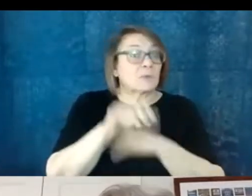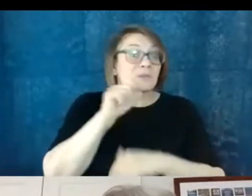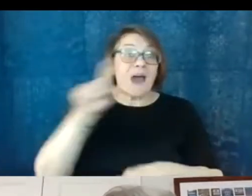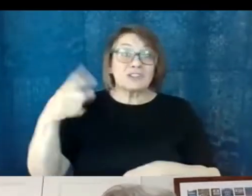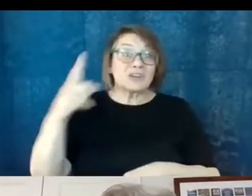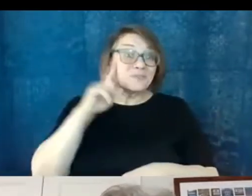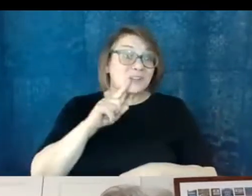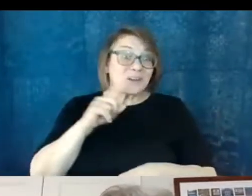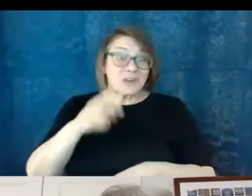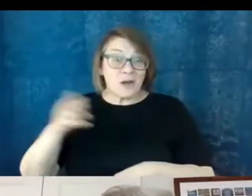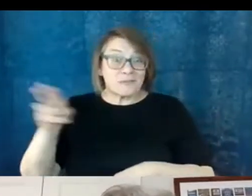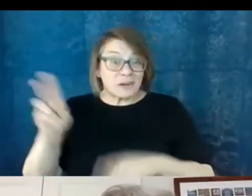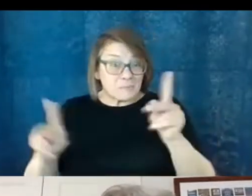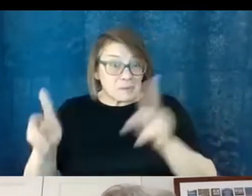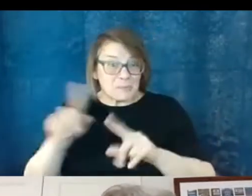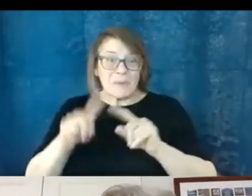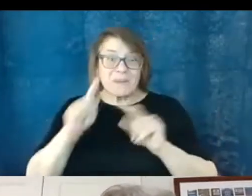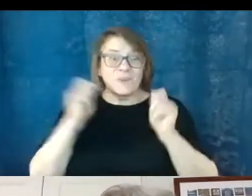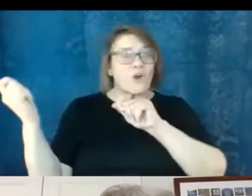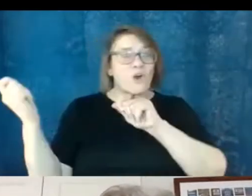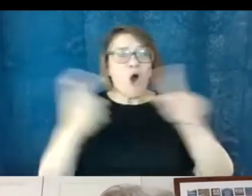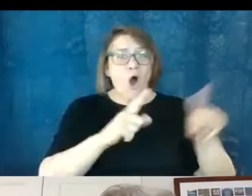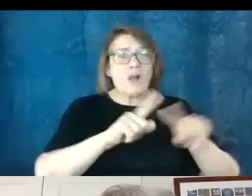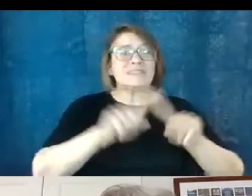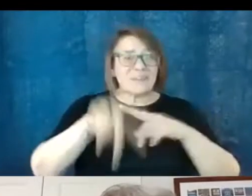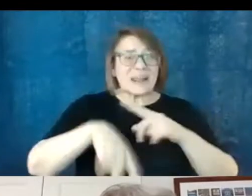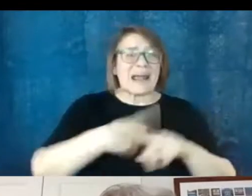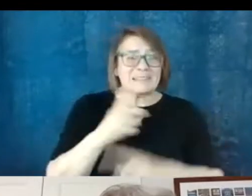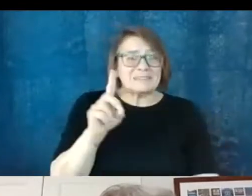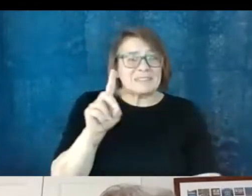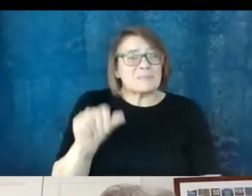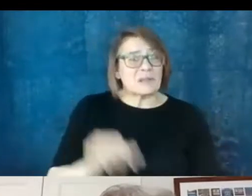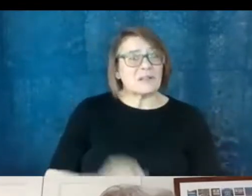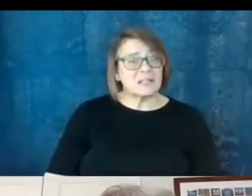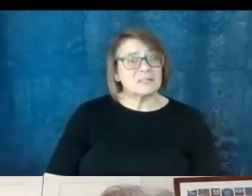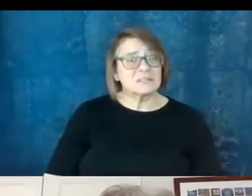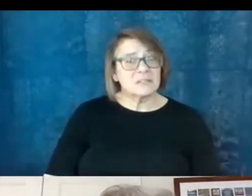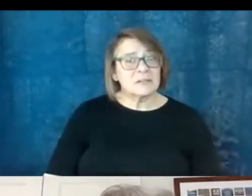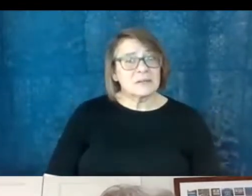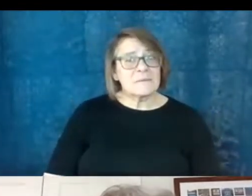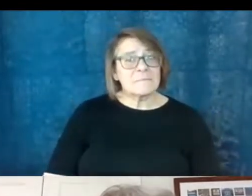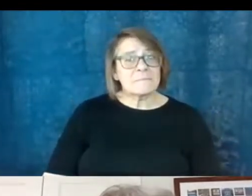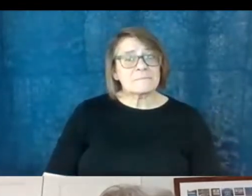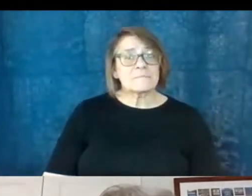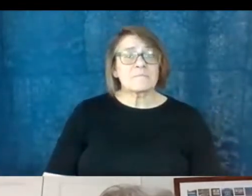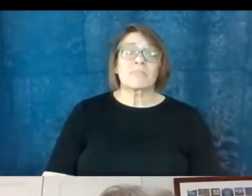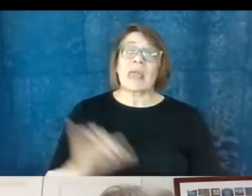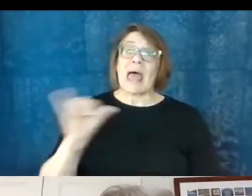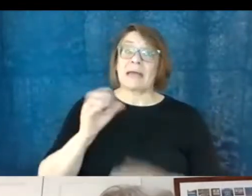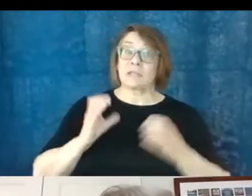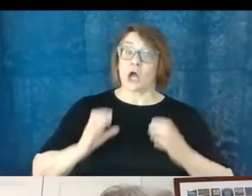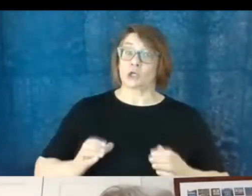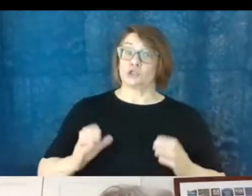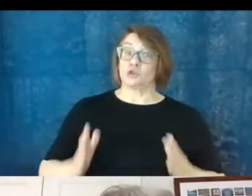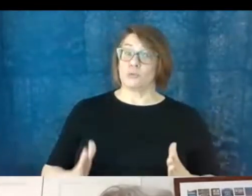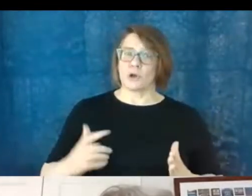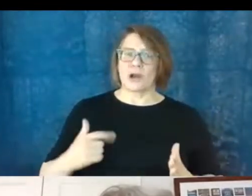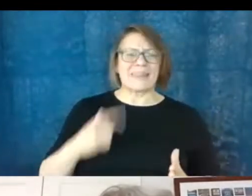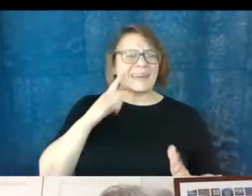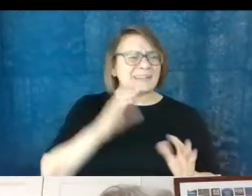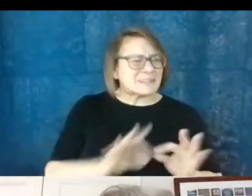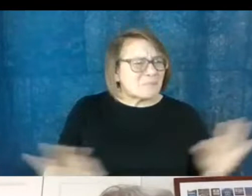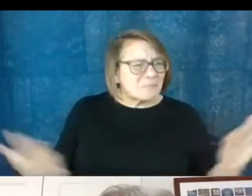hard of hearing, but, you know, for all different kinds of disabilities. And so as a consumer, I think it's really